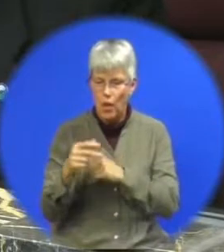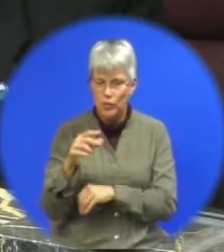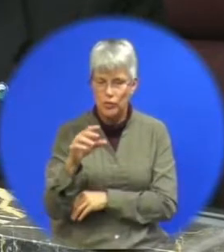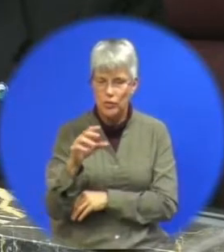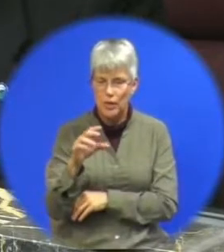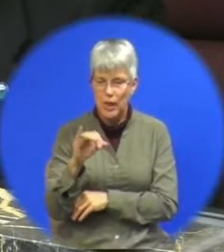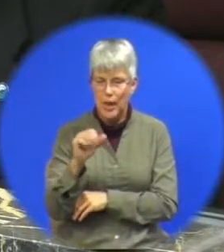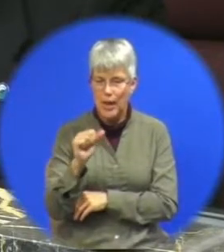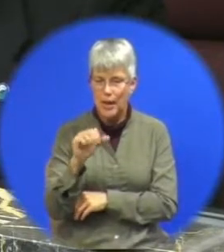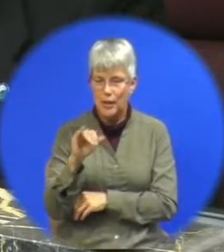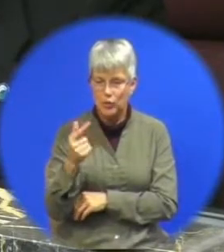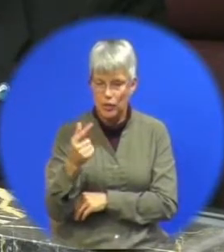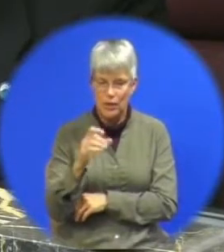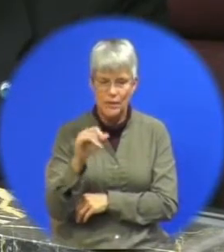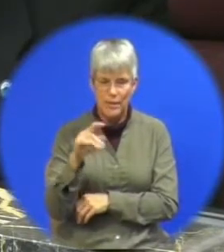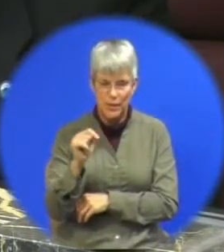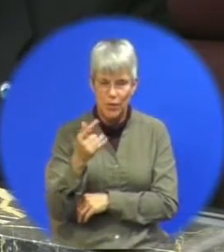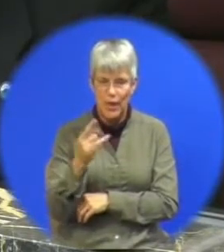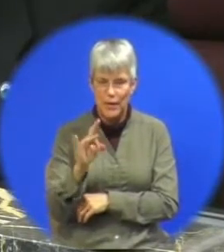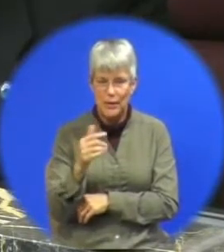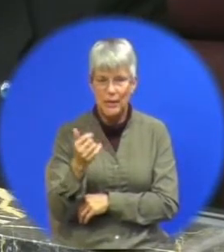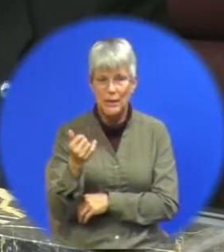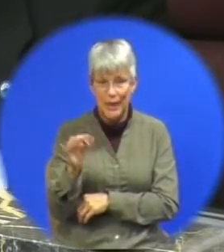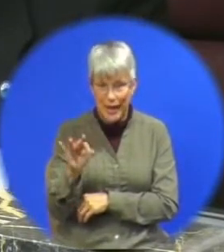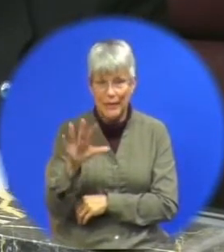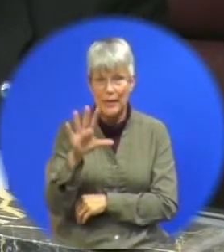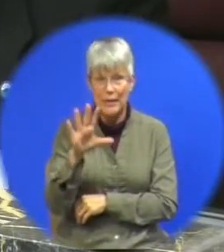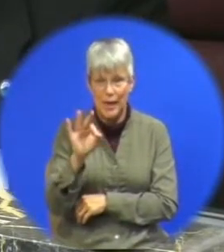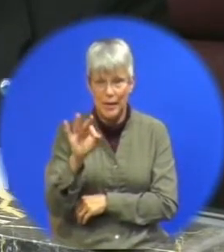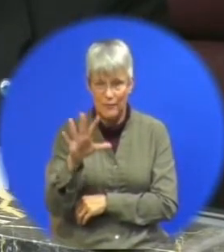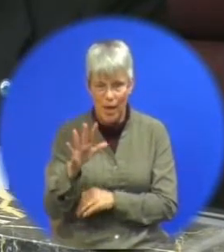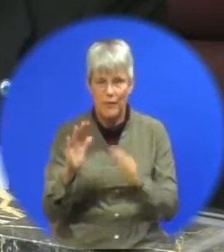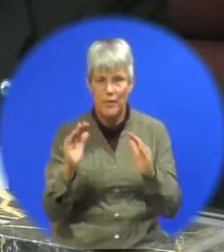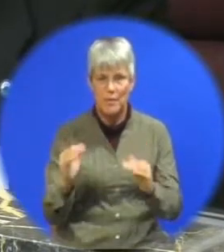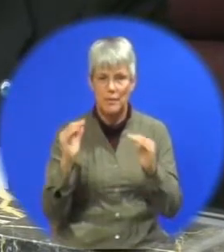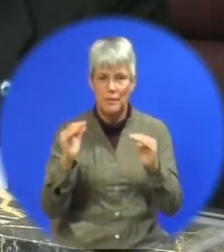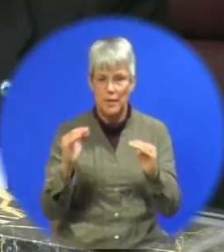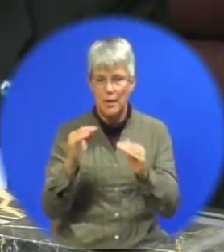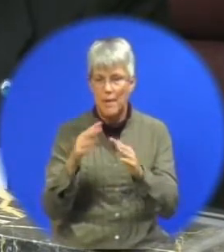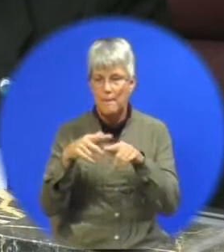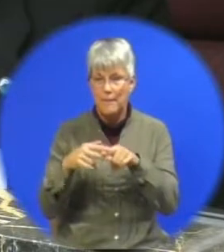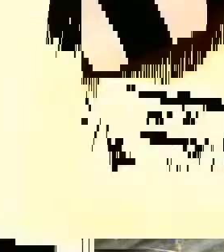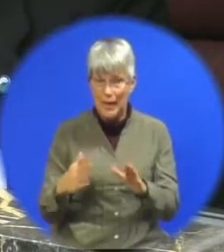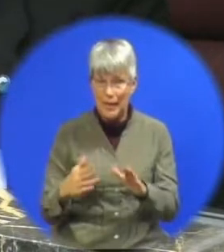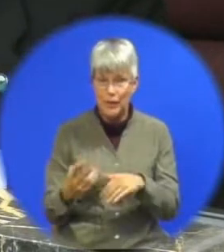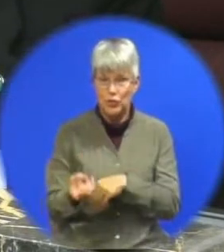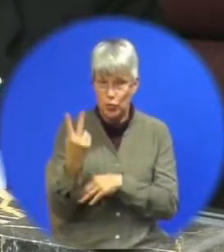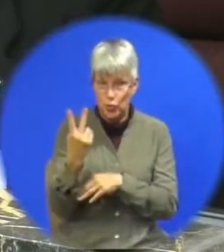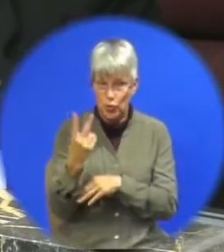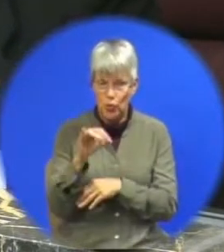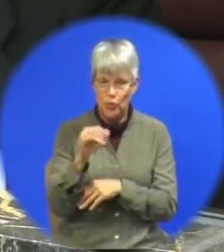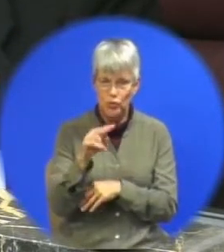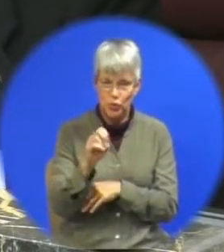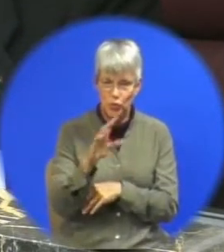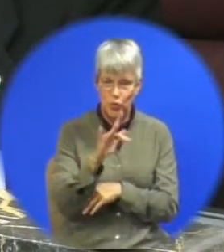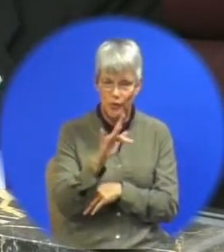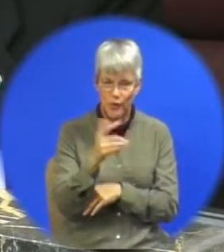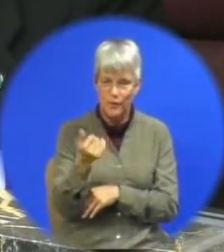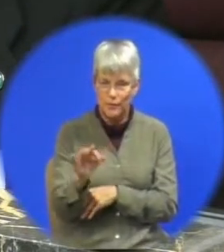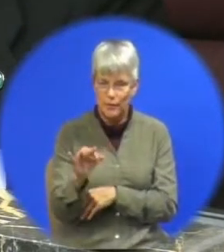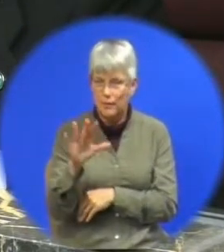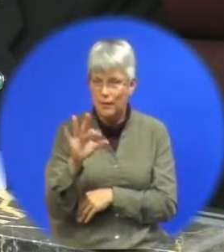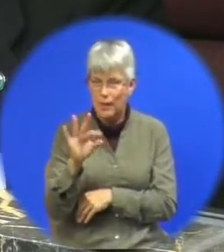18th, 1995, promoted to Mechanic 2 on June 25th, 1998,